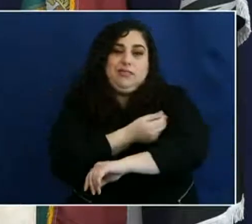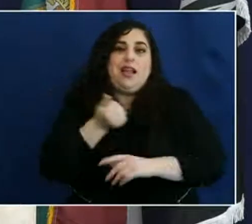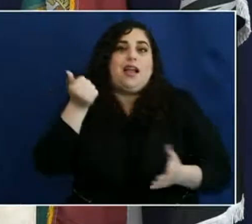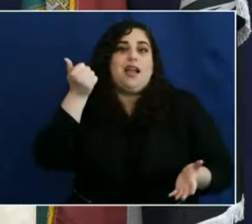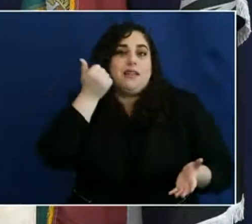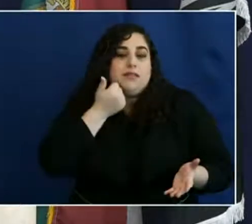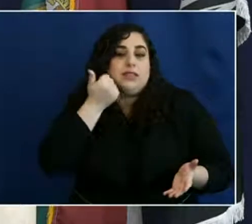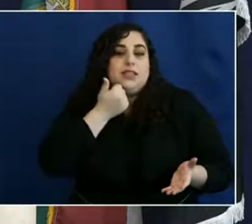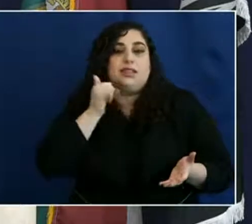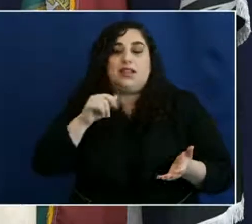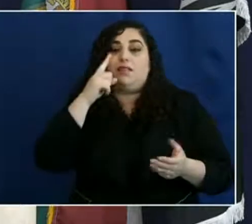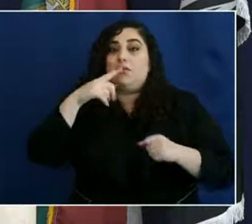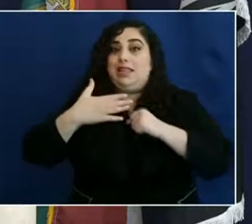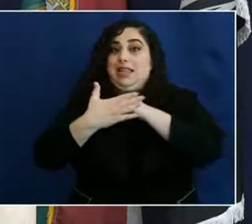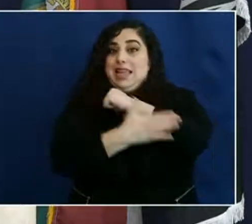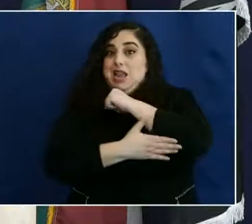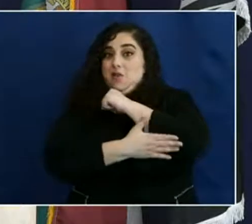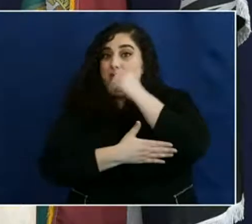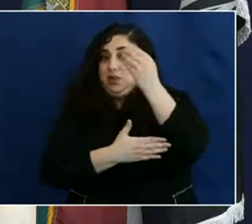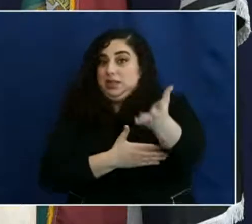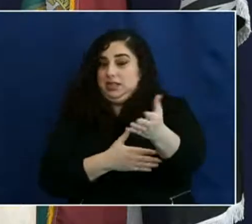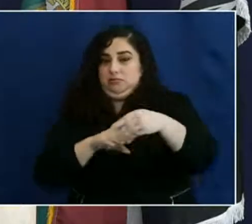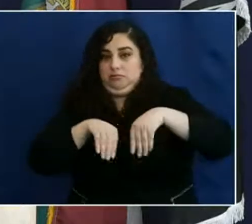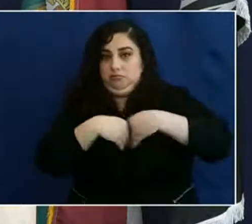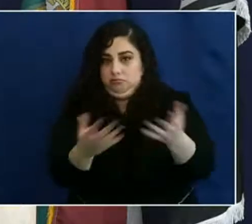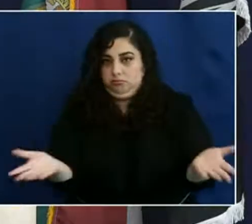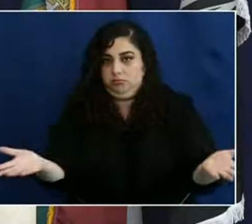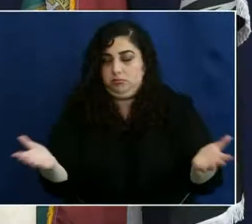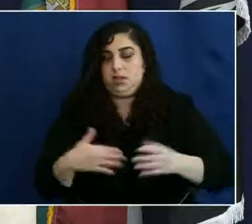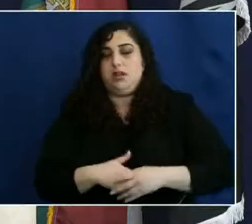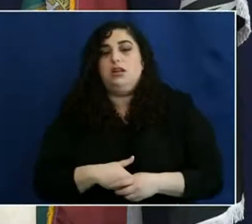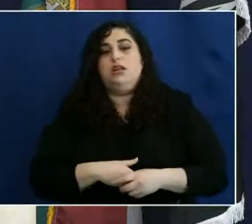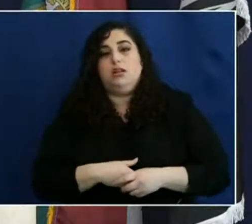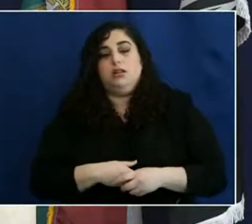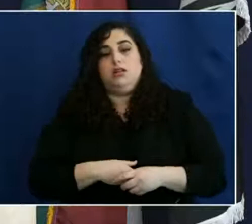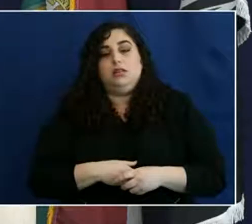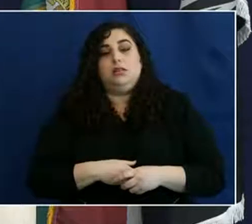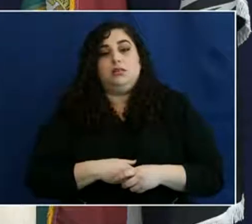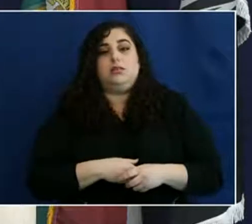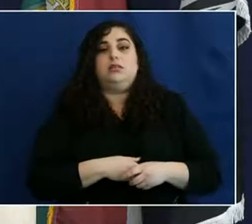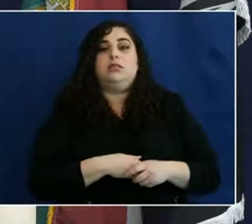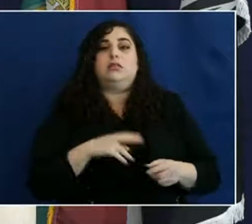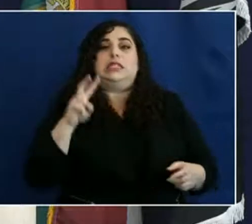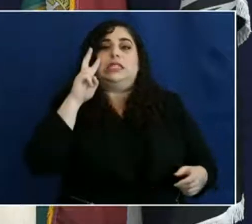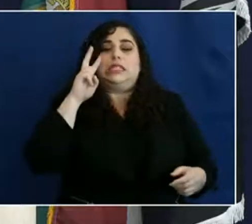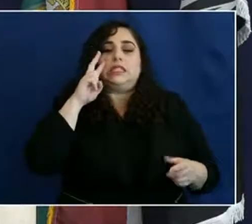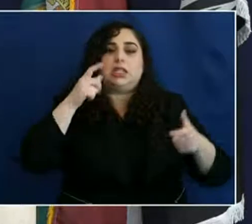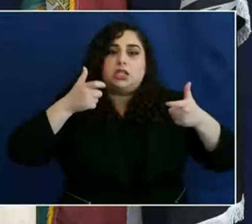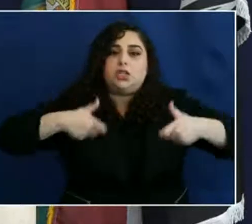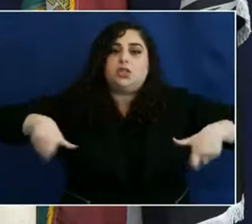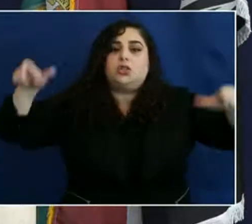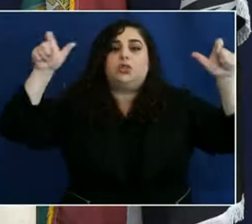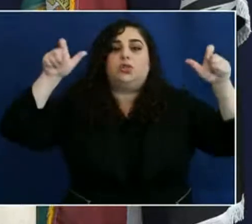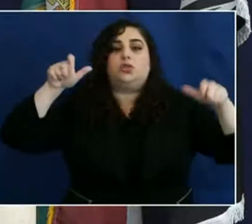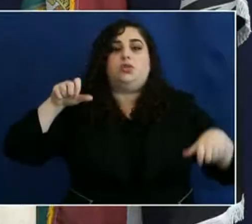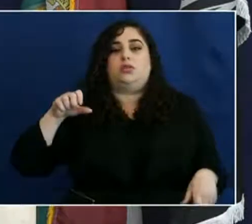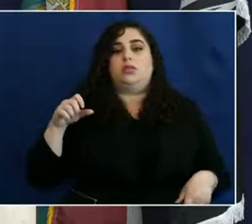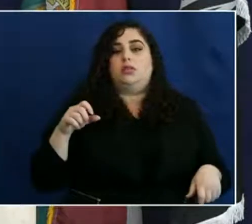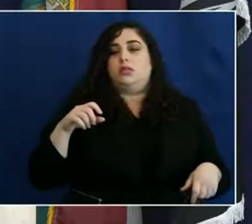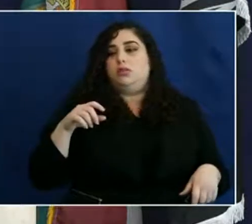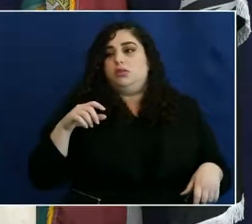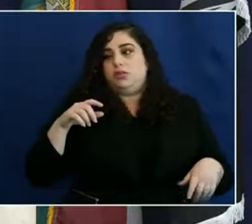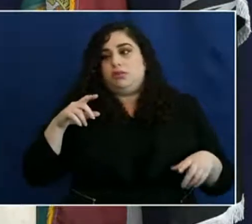county-administered sites we have in partners. These are all the sites you see on the website, the superstations and the pods. We think that we could surge that